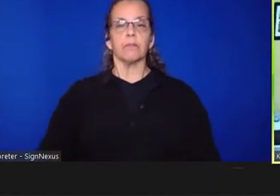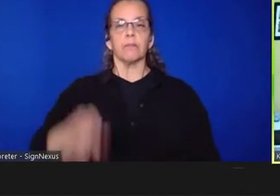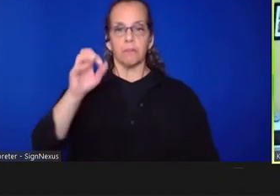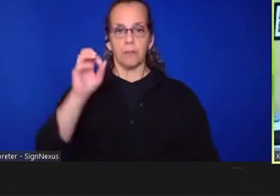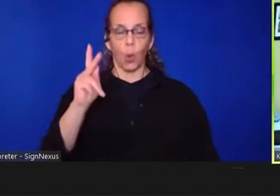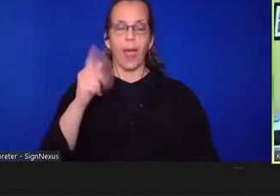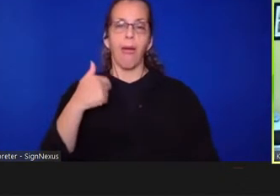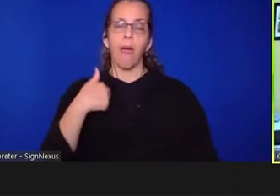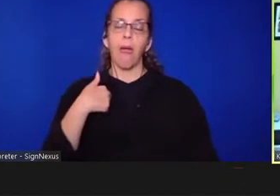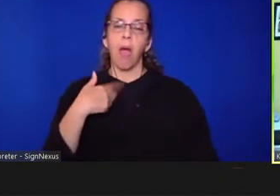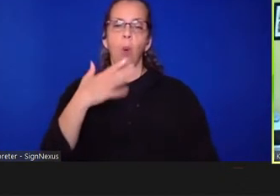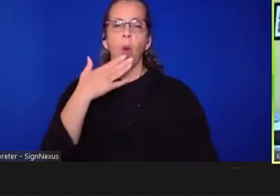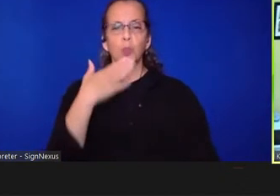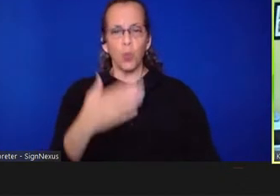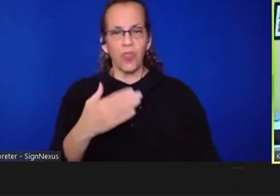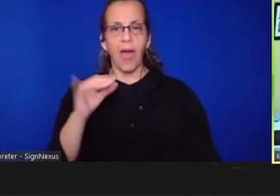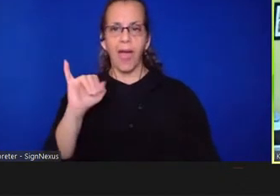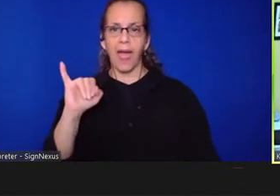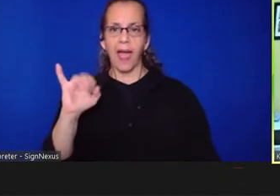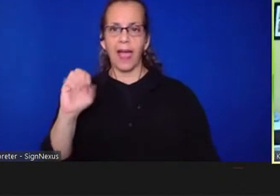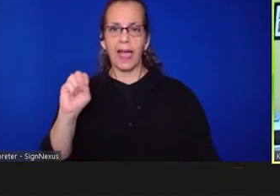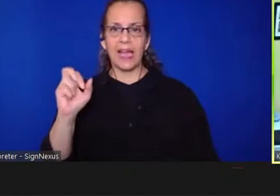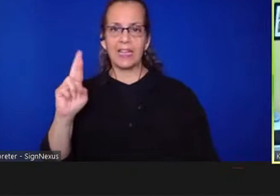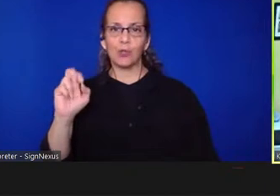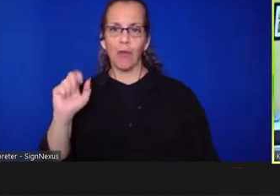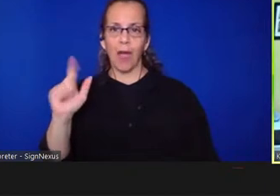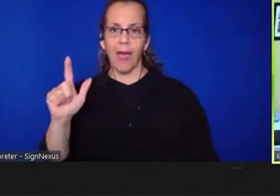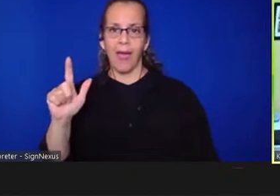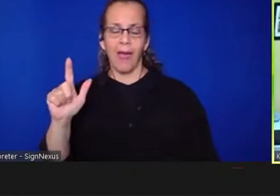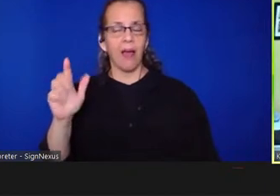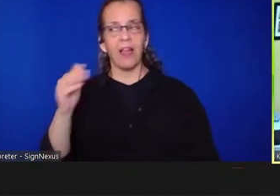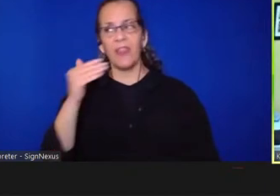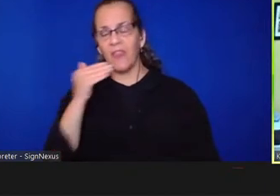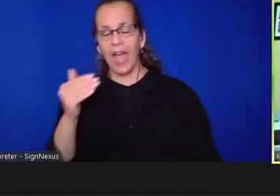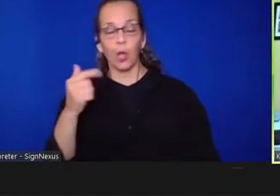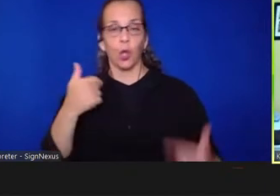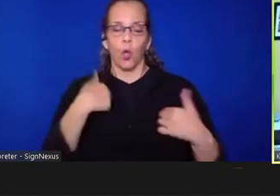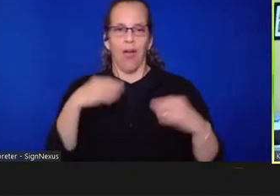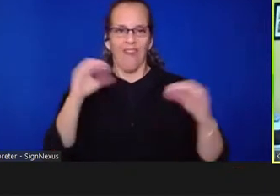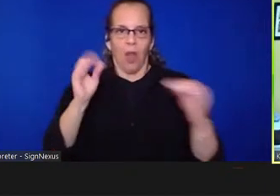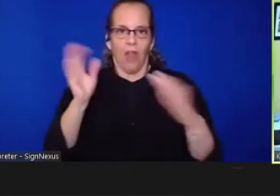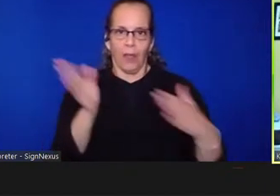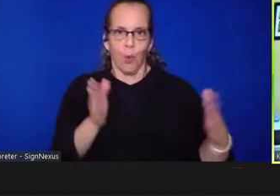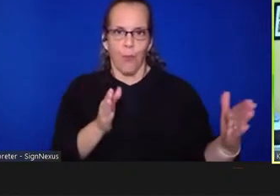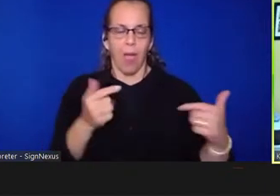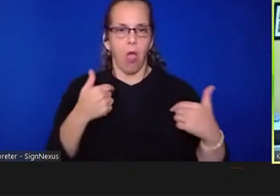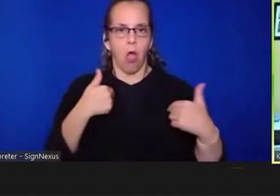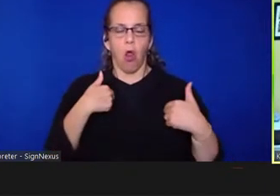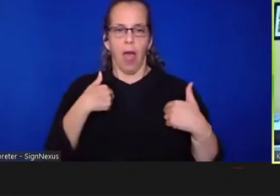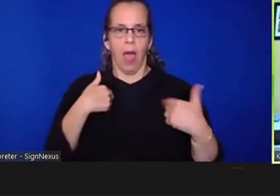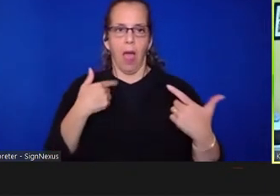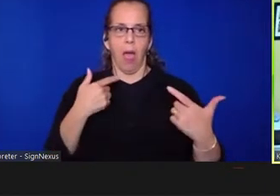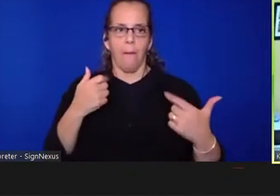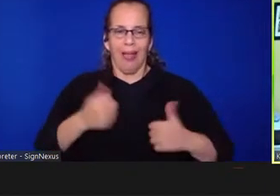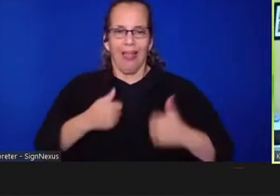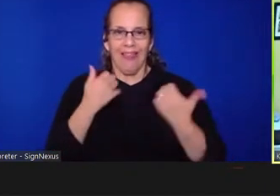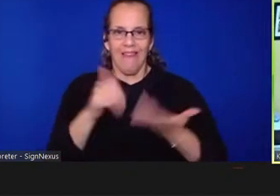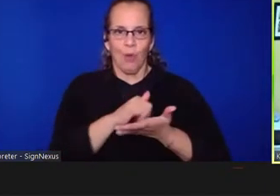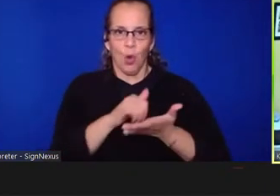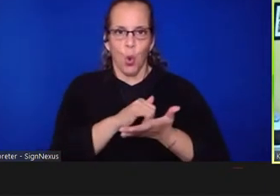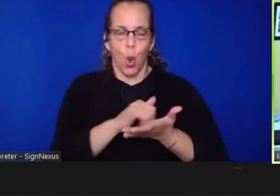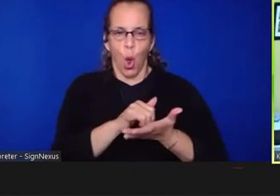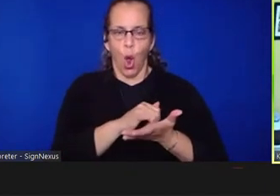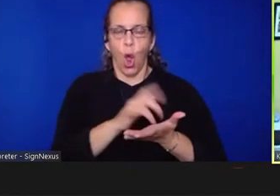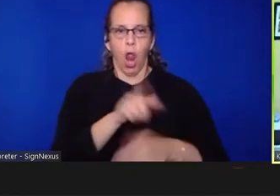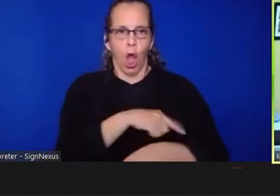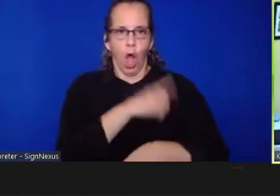um I wanted to thank Israel because I don't have anything prepared I am a longtime New Yorker having grown up in Queen